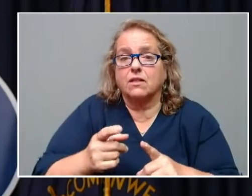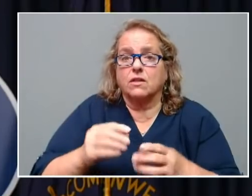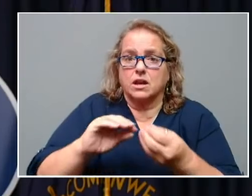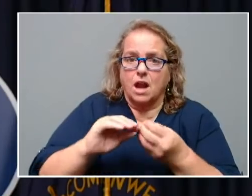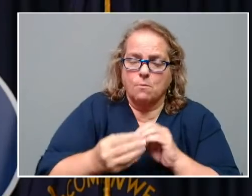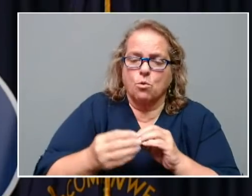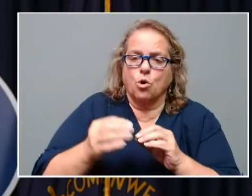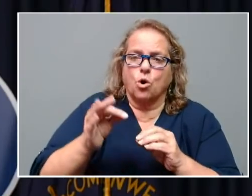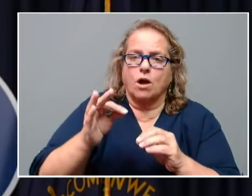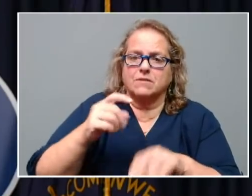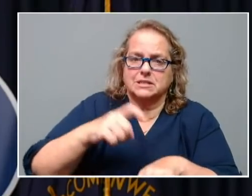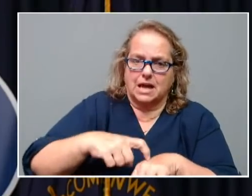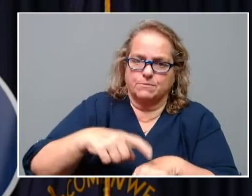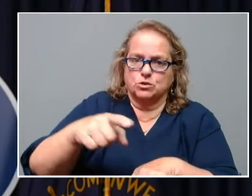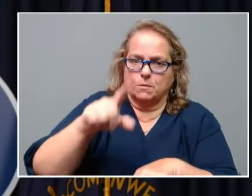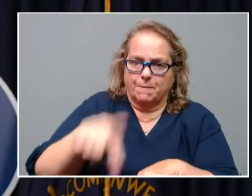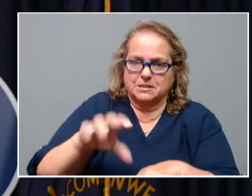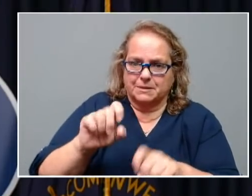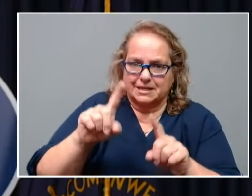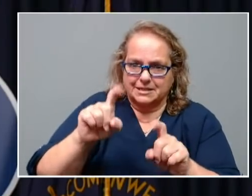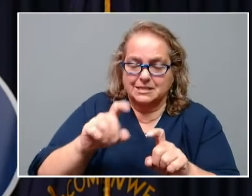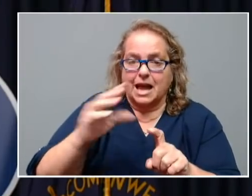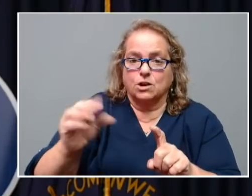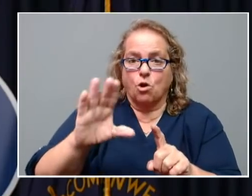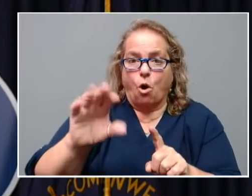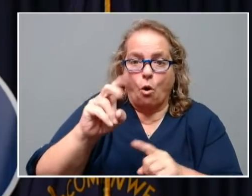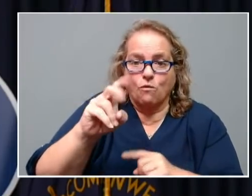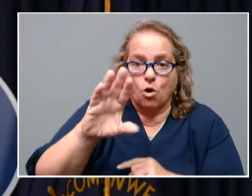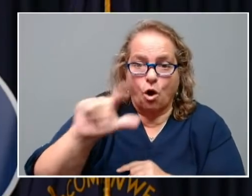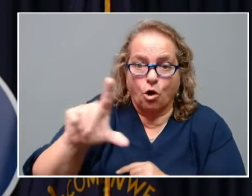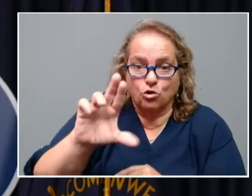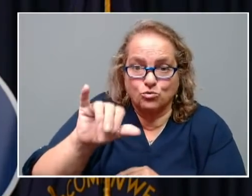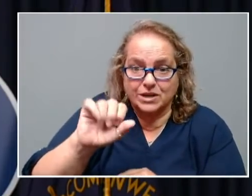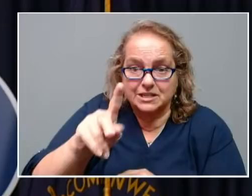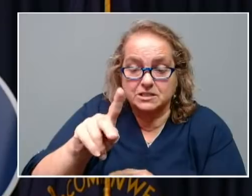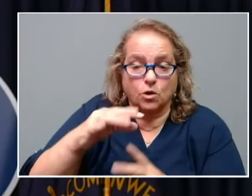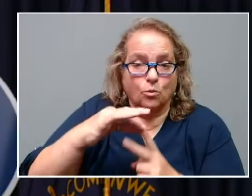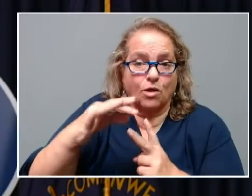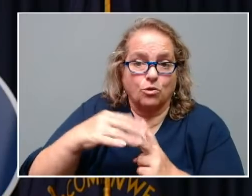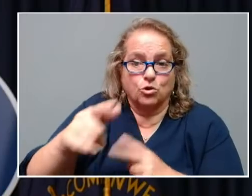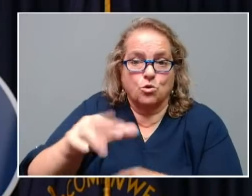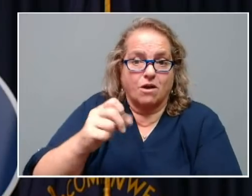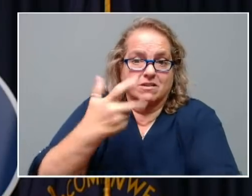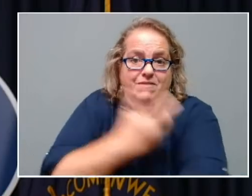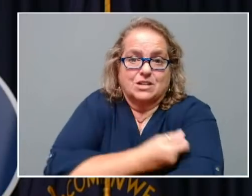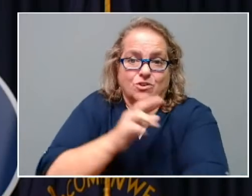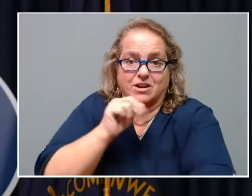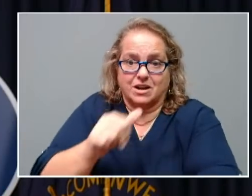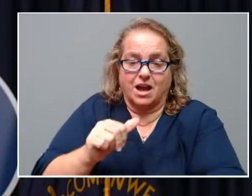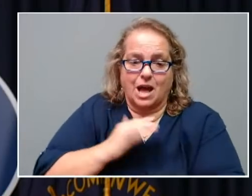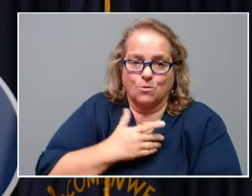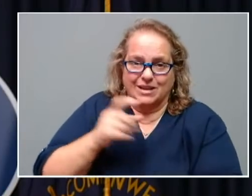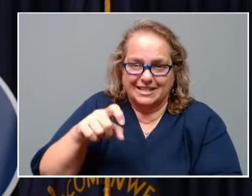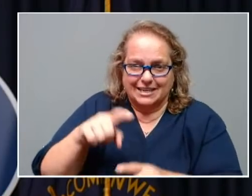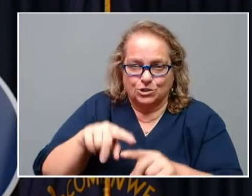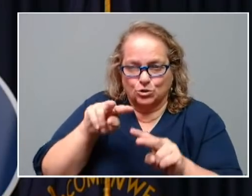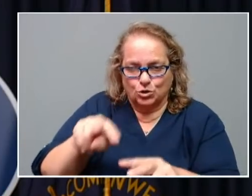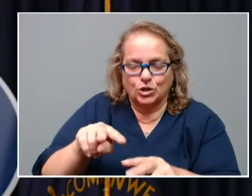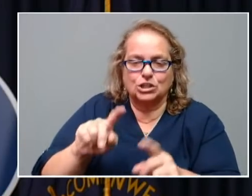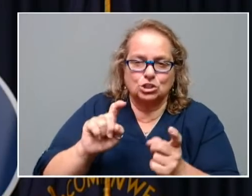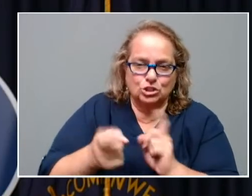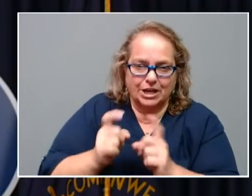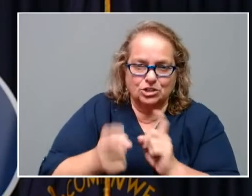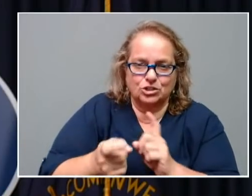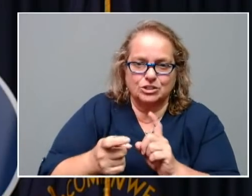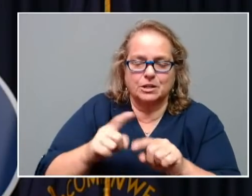overall risk depends on whether or not you're vaccinated. So our need to even look at this changes depending on our percentage of